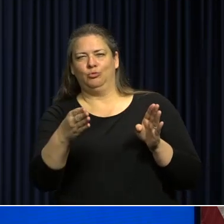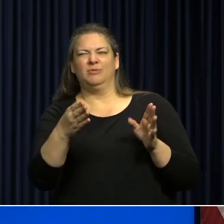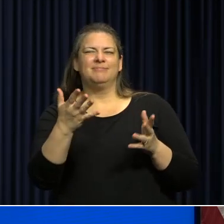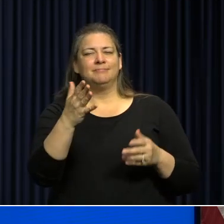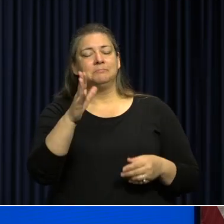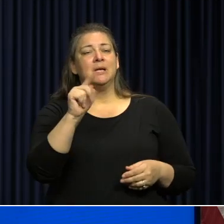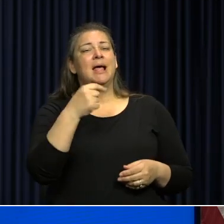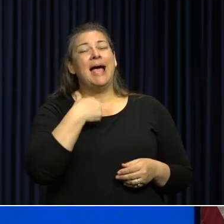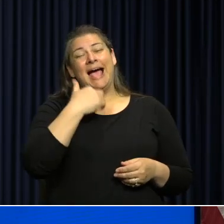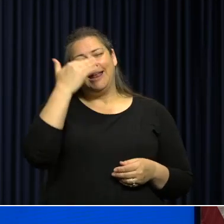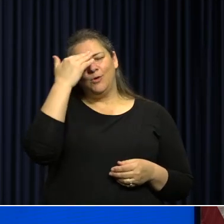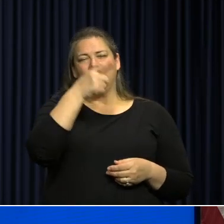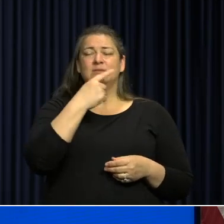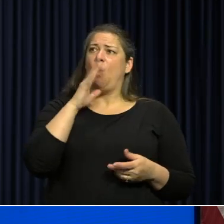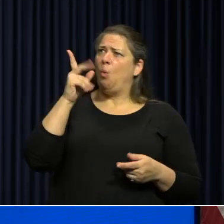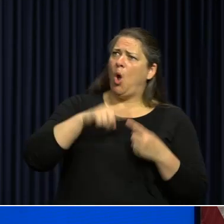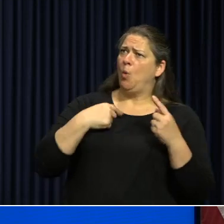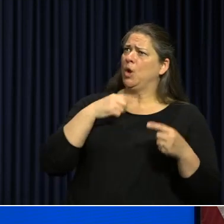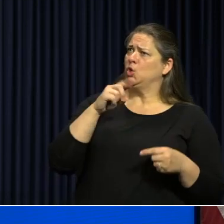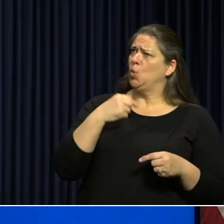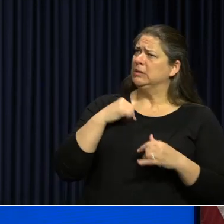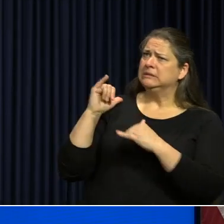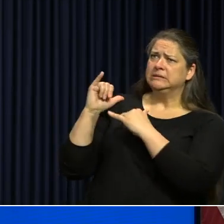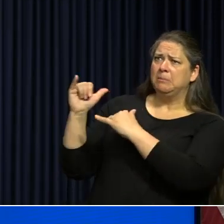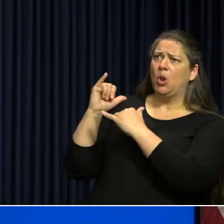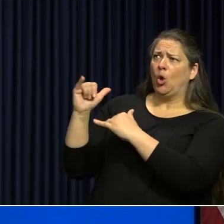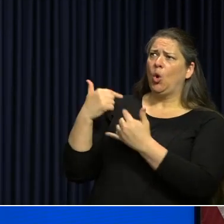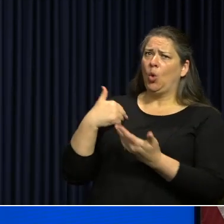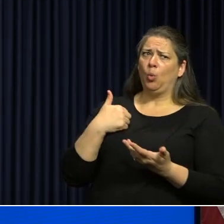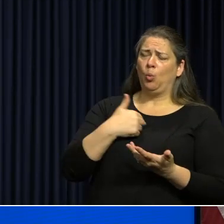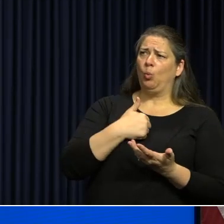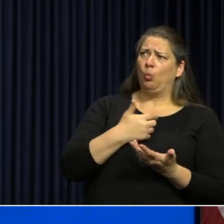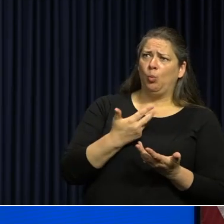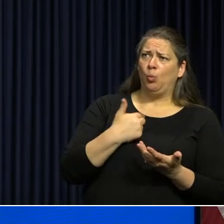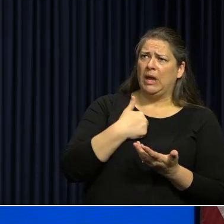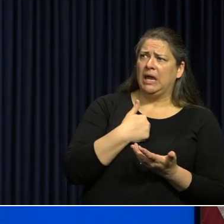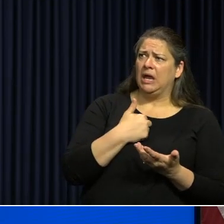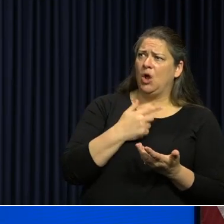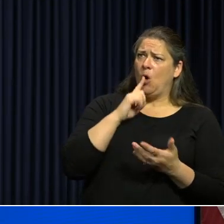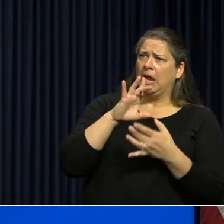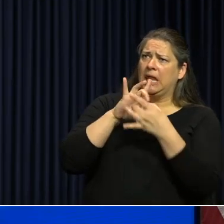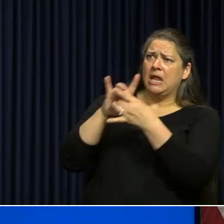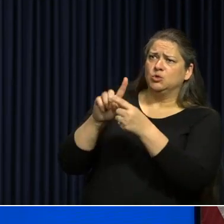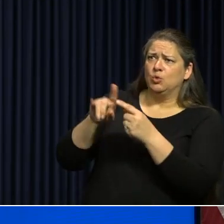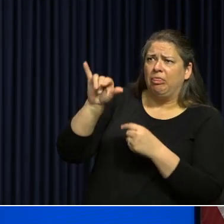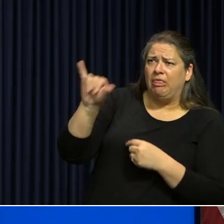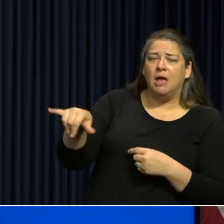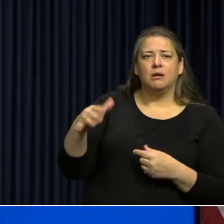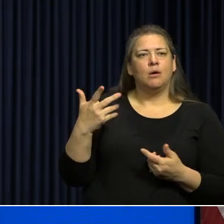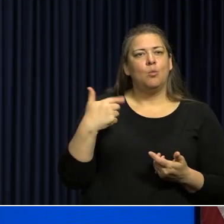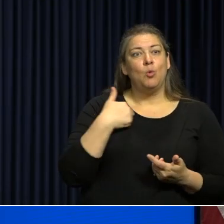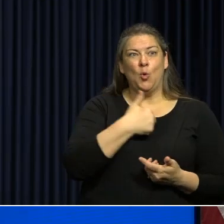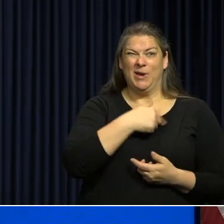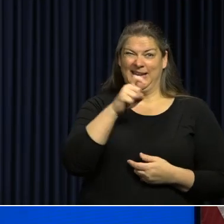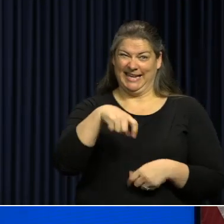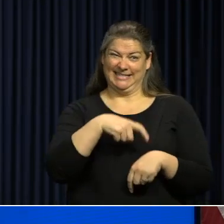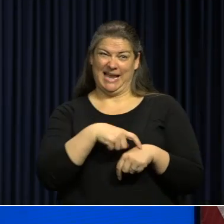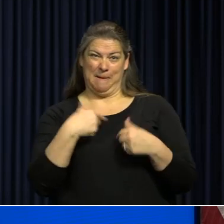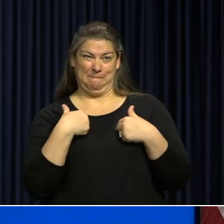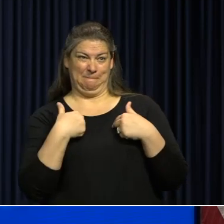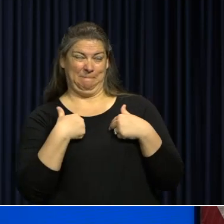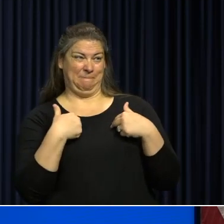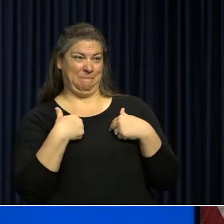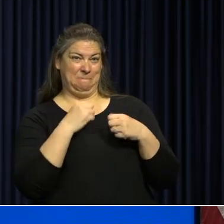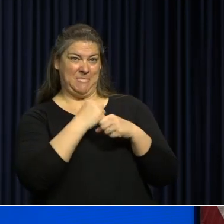I know they're probably saying, but what we do is pretty similar, and what we do is connected to it. Well, part of it is we also need the time to make